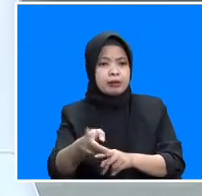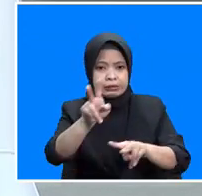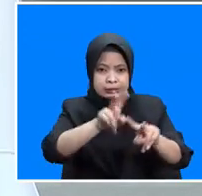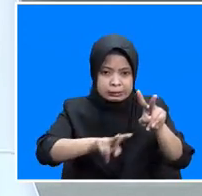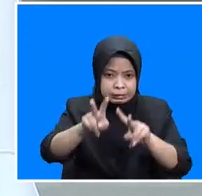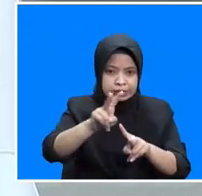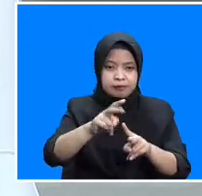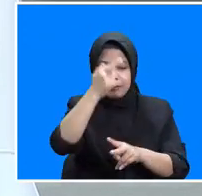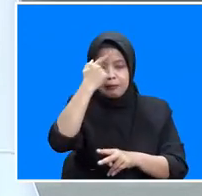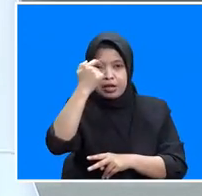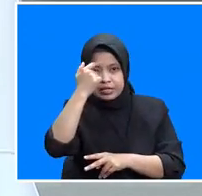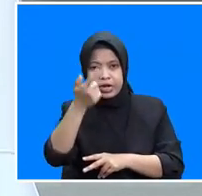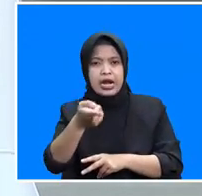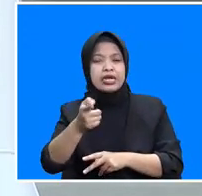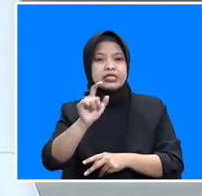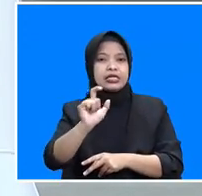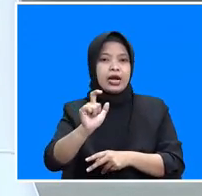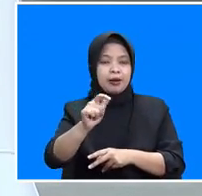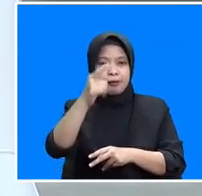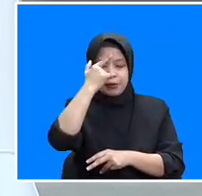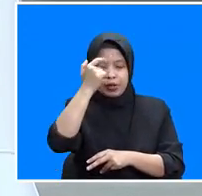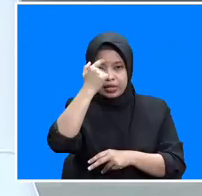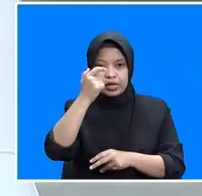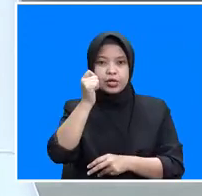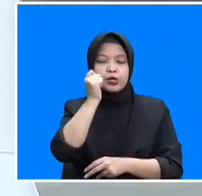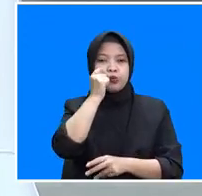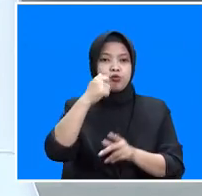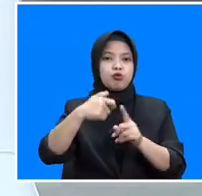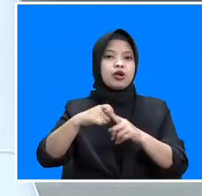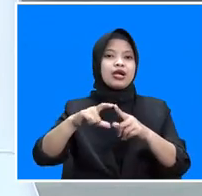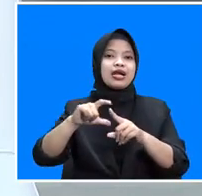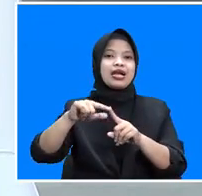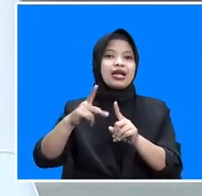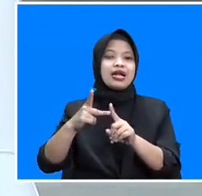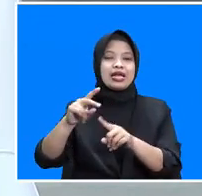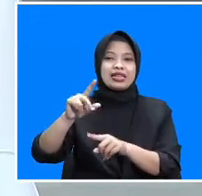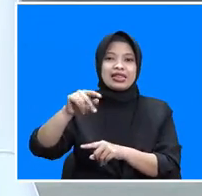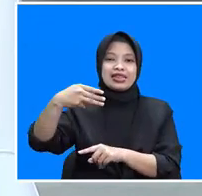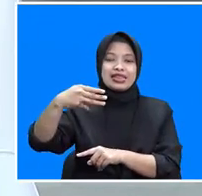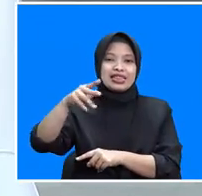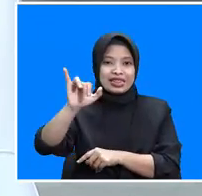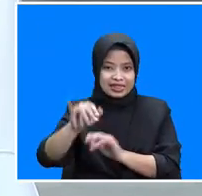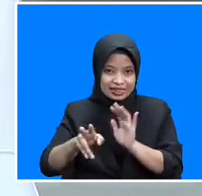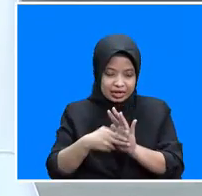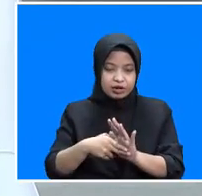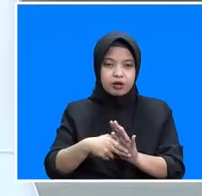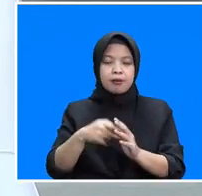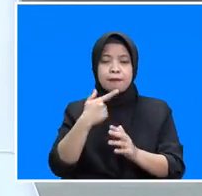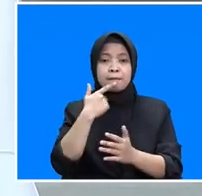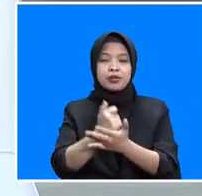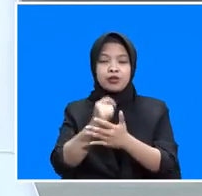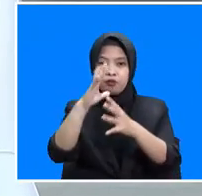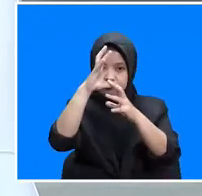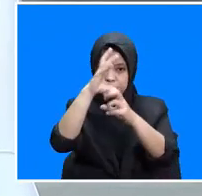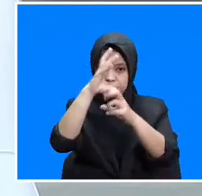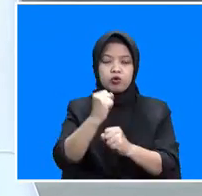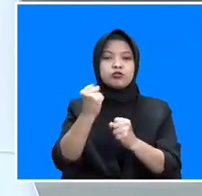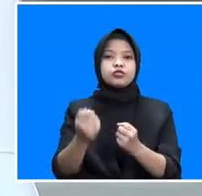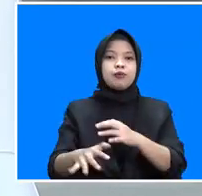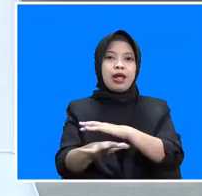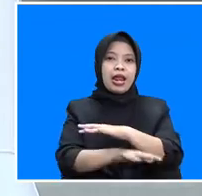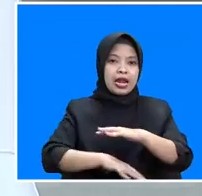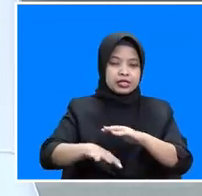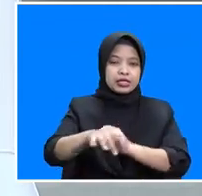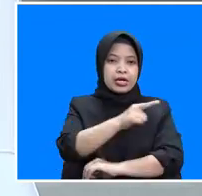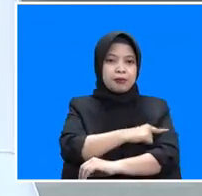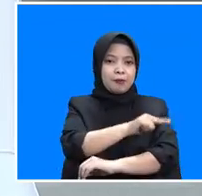Catherine again mentioning how it is very important to focus on the foundational competencies, such